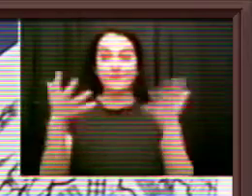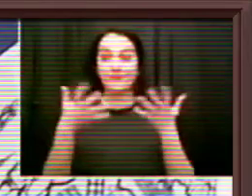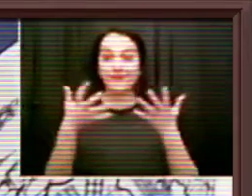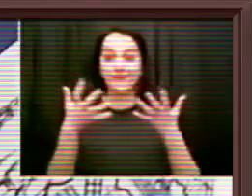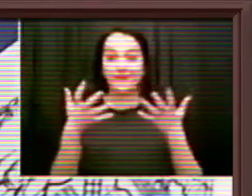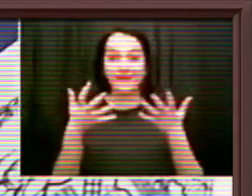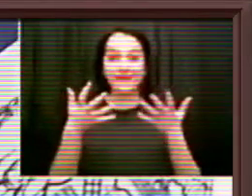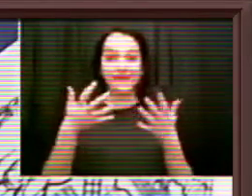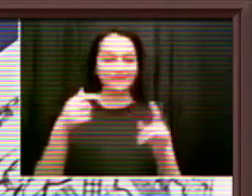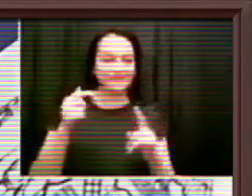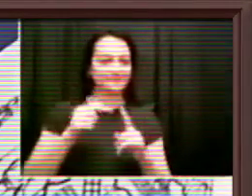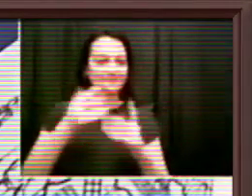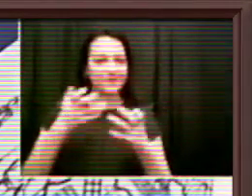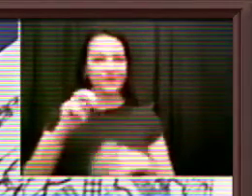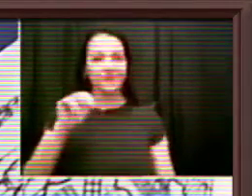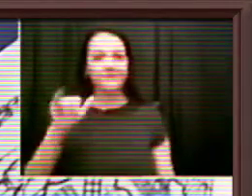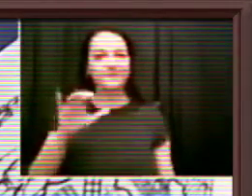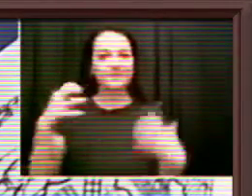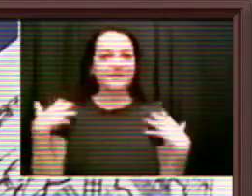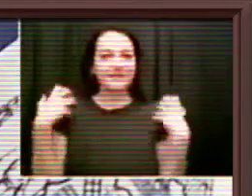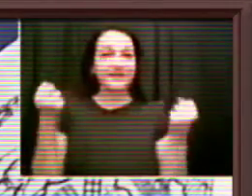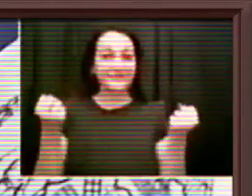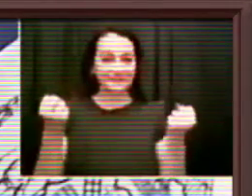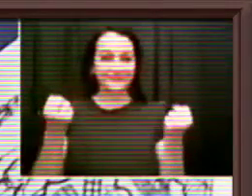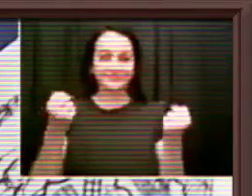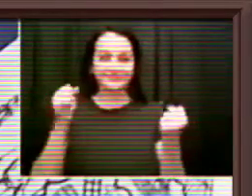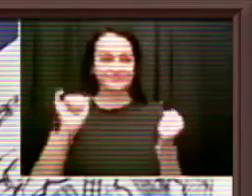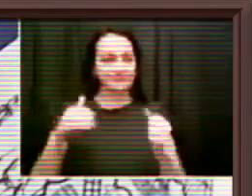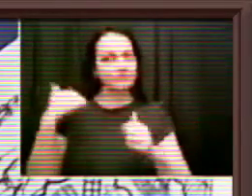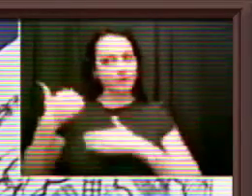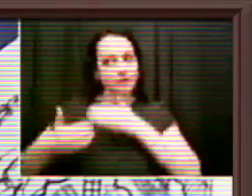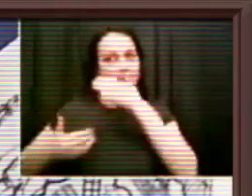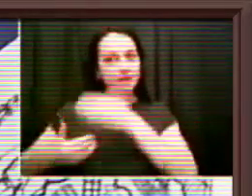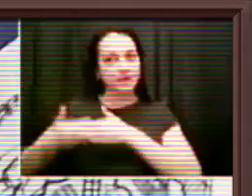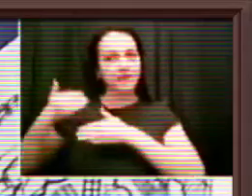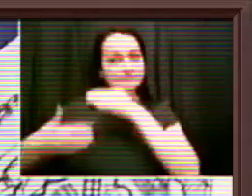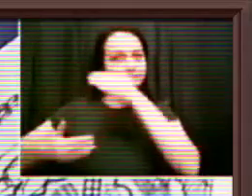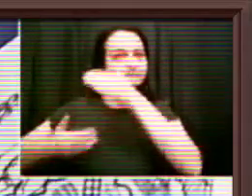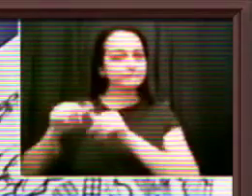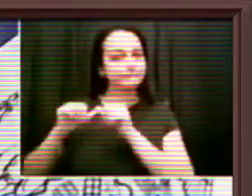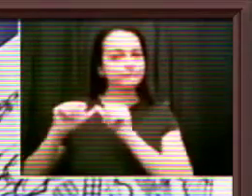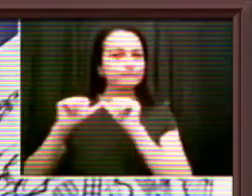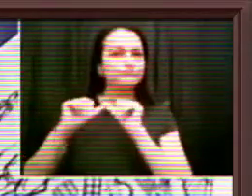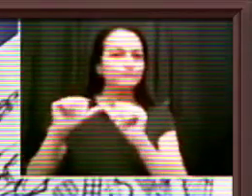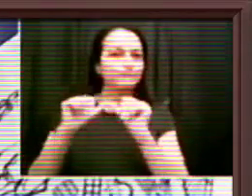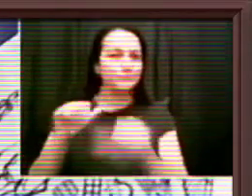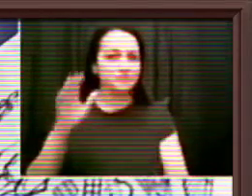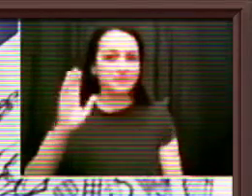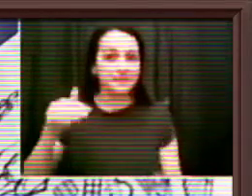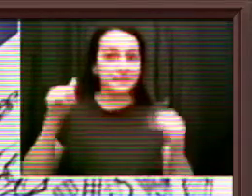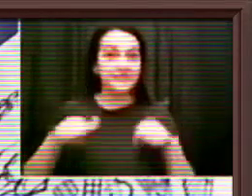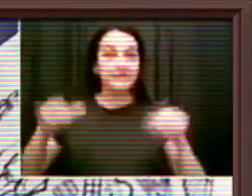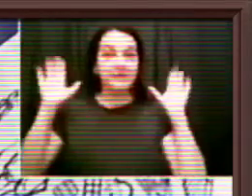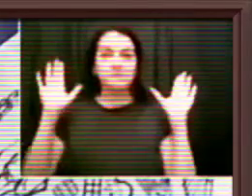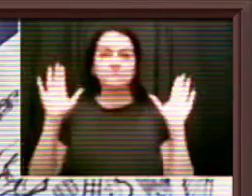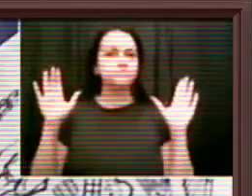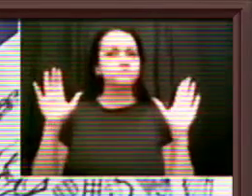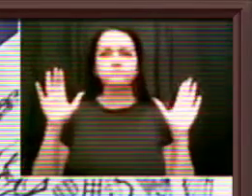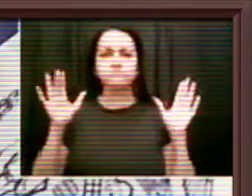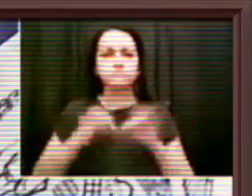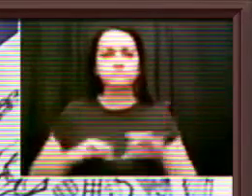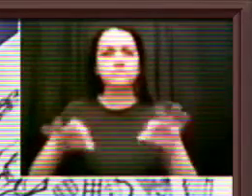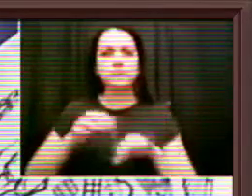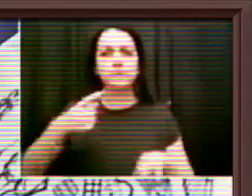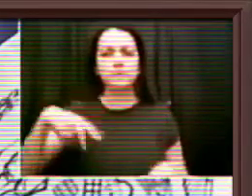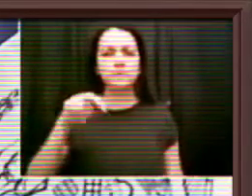that subscribe button. Help build this, keep building this channel up. You know, support the real. Support the real. So